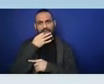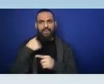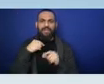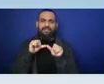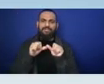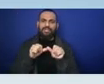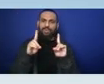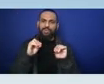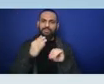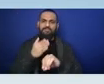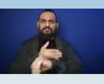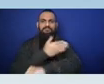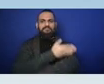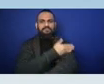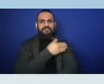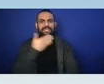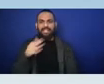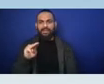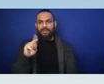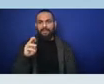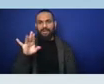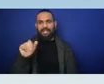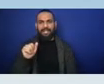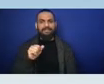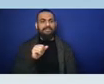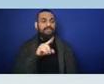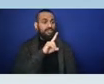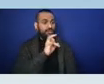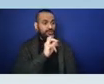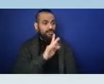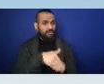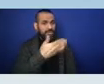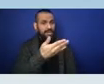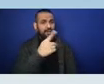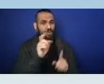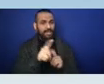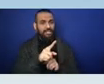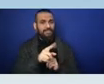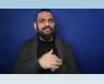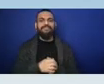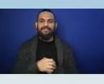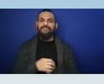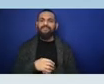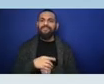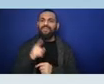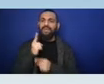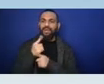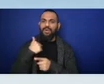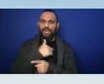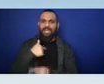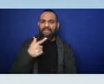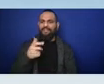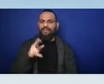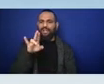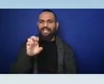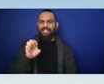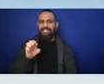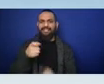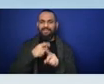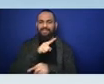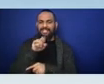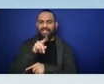get them. It was, incumbent on us to make sure that we got more vaccines and we get more vaccines. That's on the way. So we are